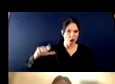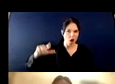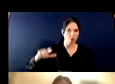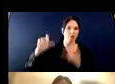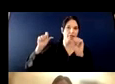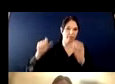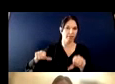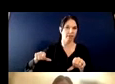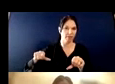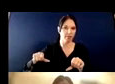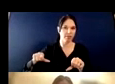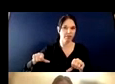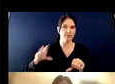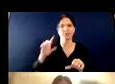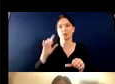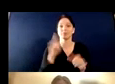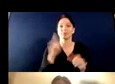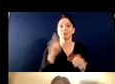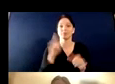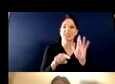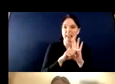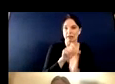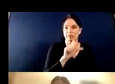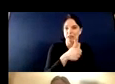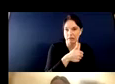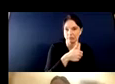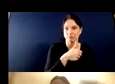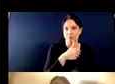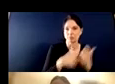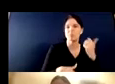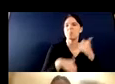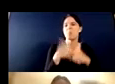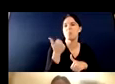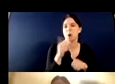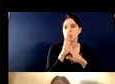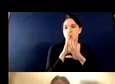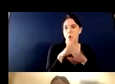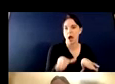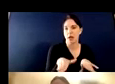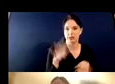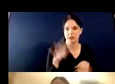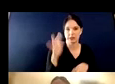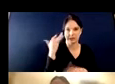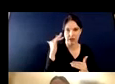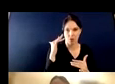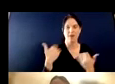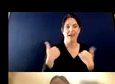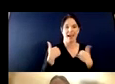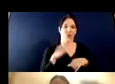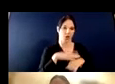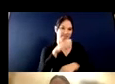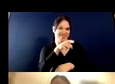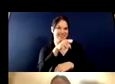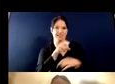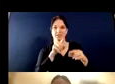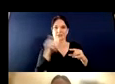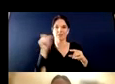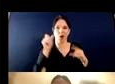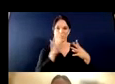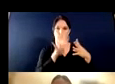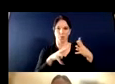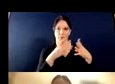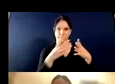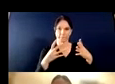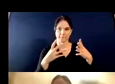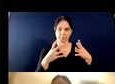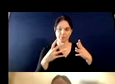so that's at negative 10 decibels. This is the quietest sound that we have on this audiogram. The audiologist